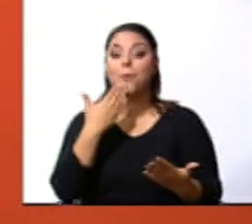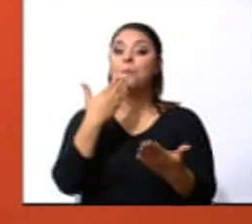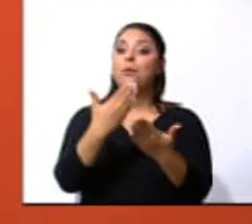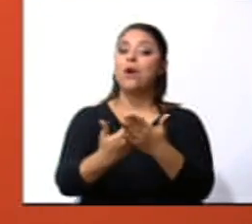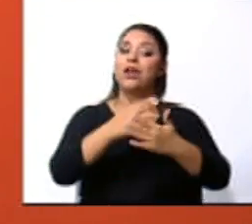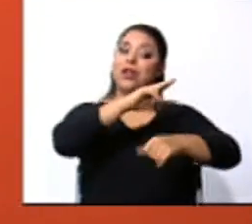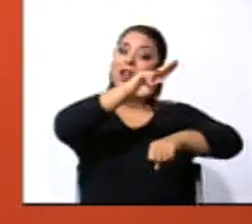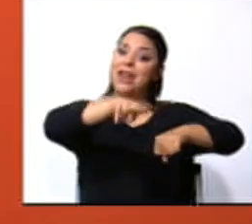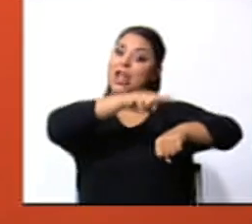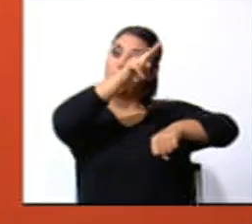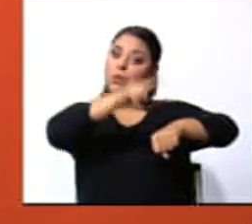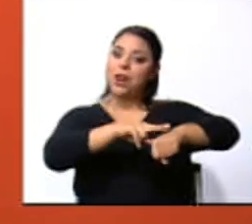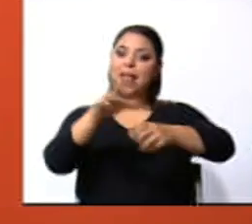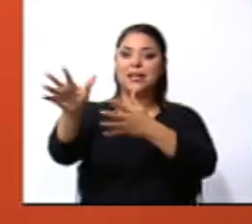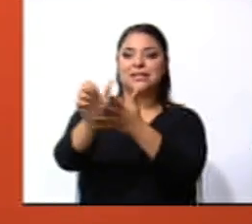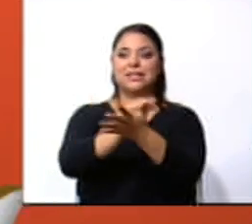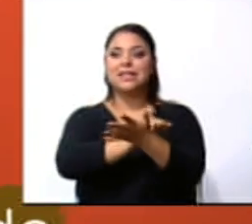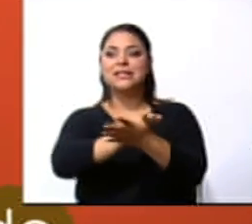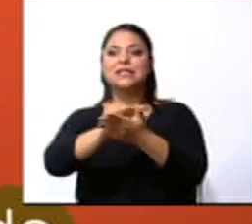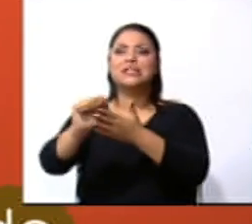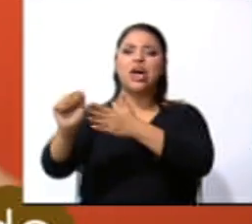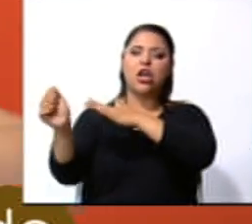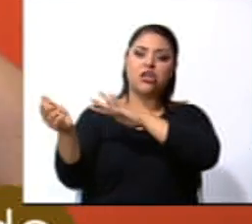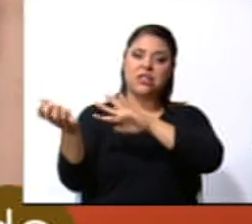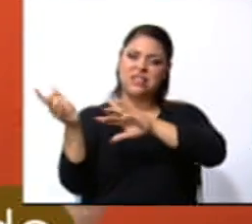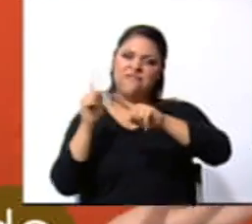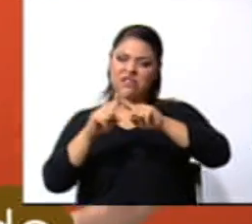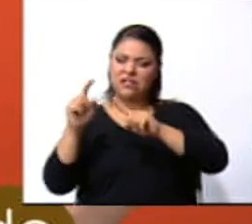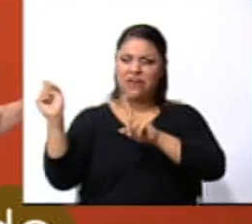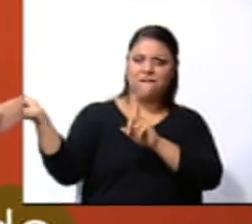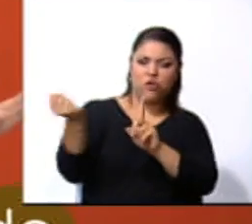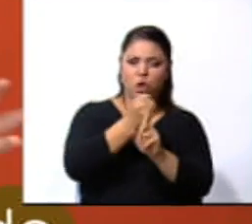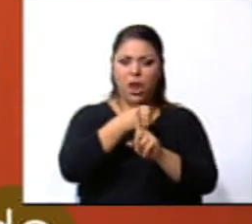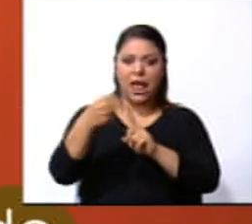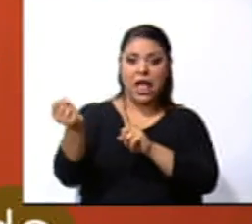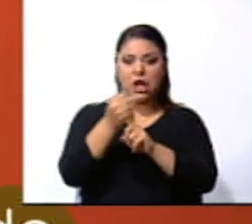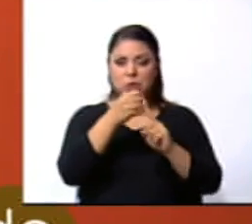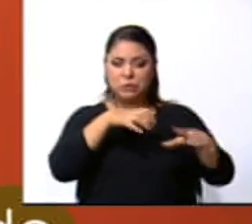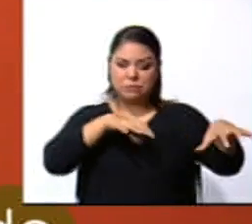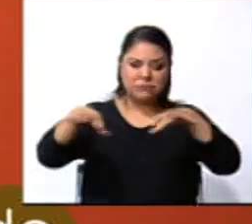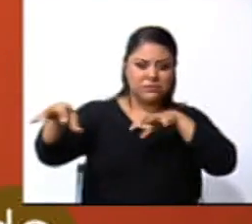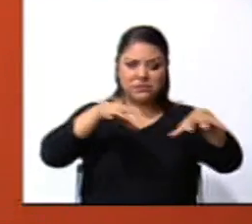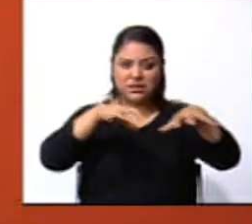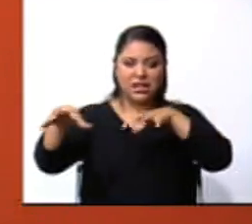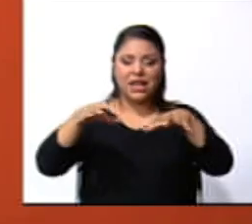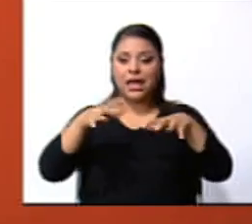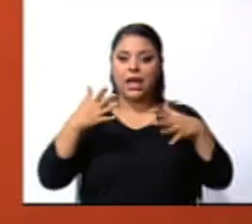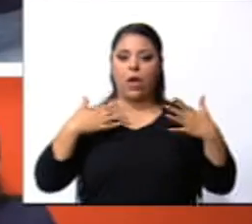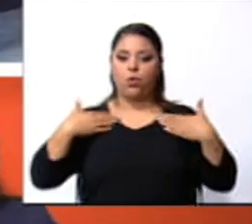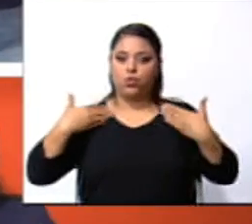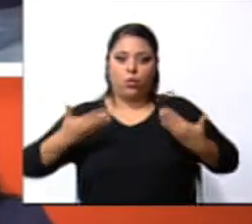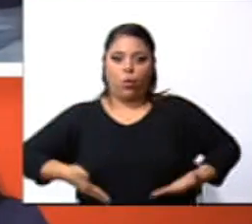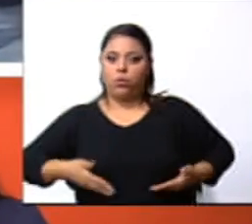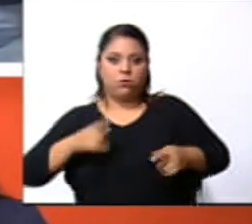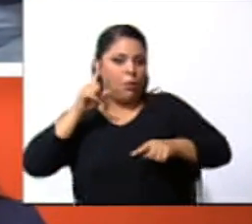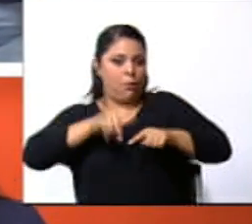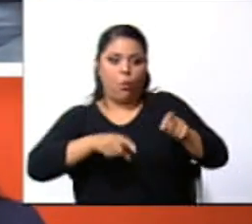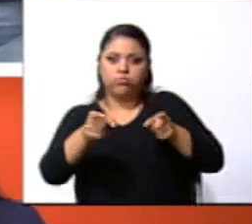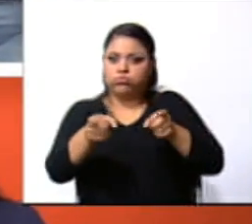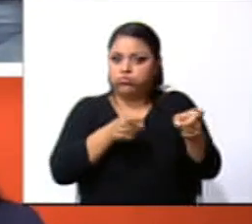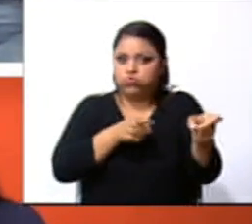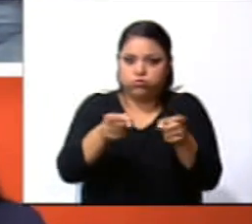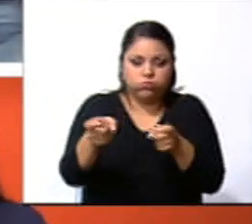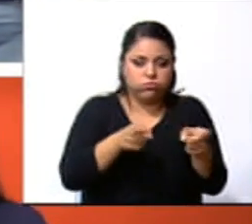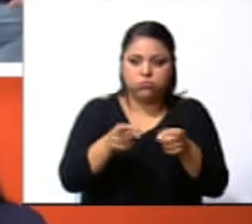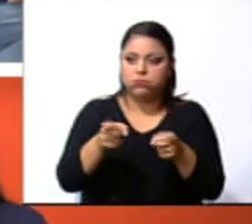natural disaster are the violent events that are outside of the human's control. They are caused by